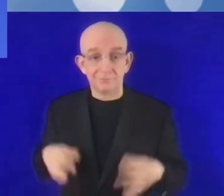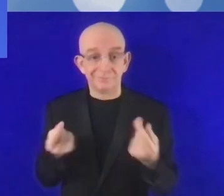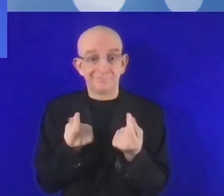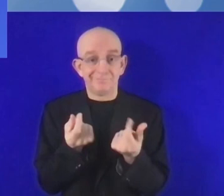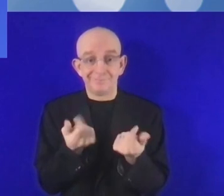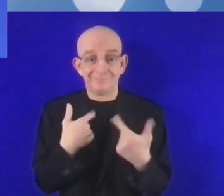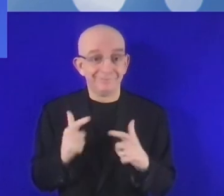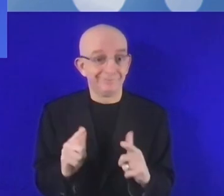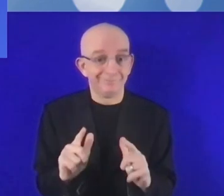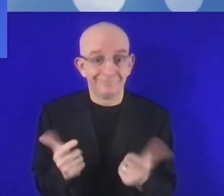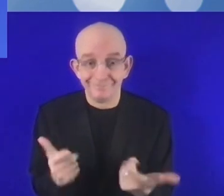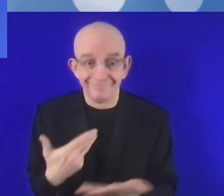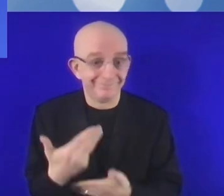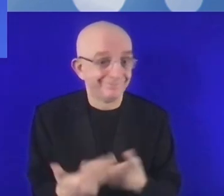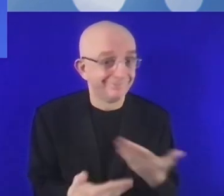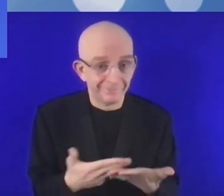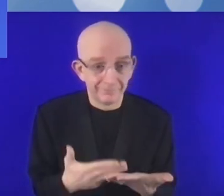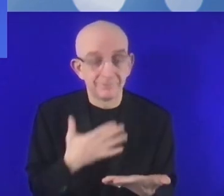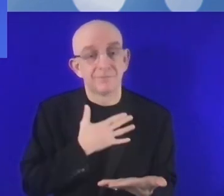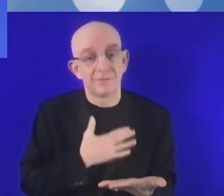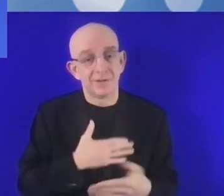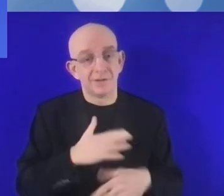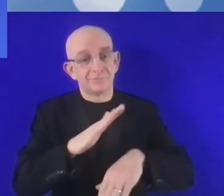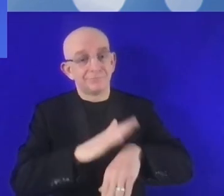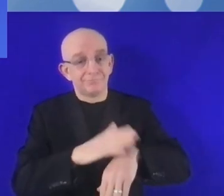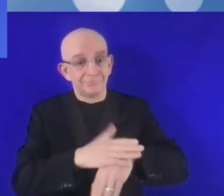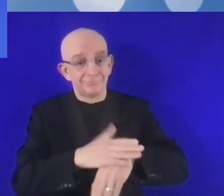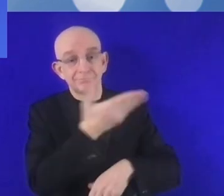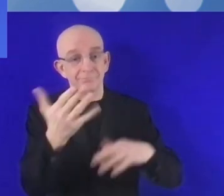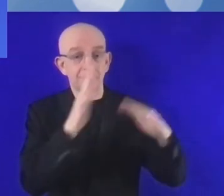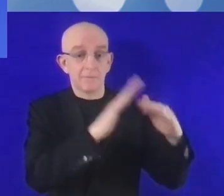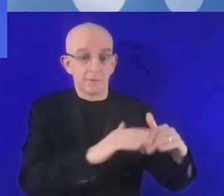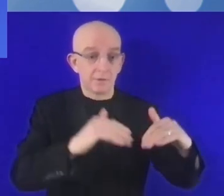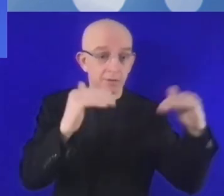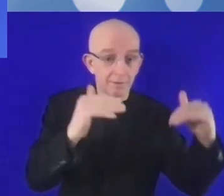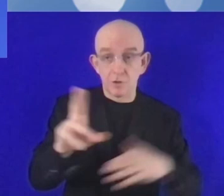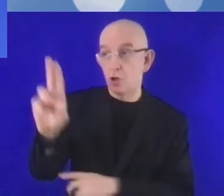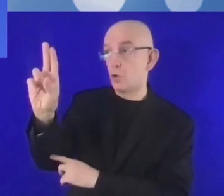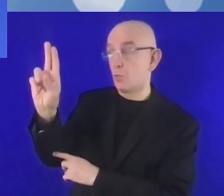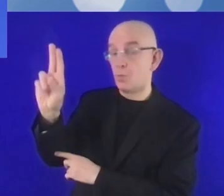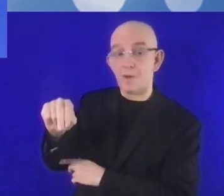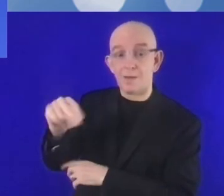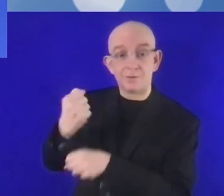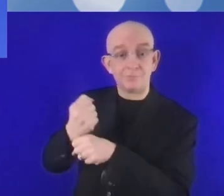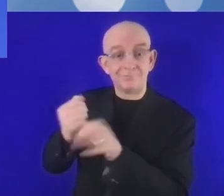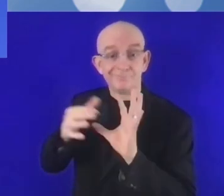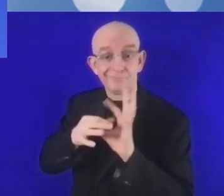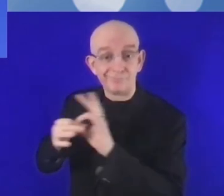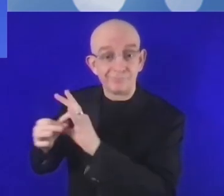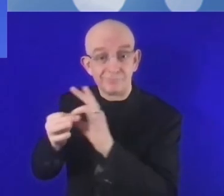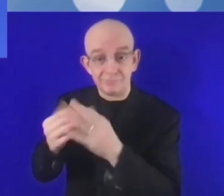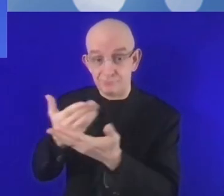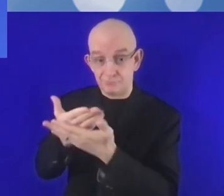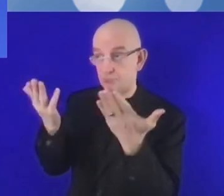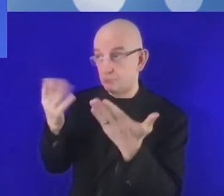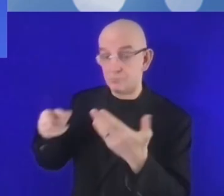as mentioned on the SDG 17. It will be a duty for